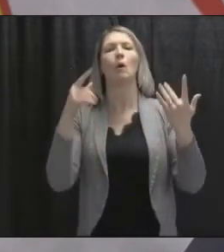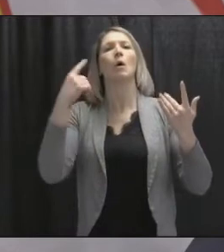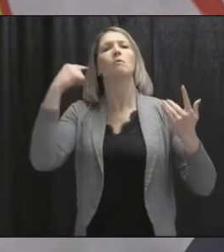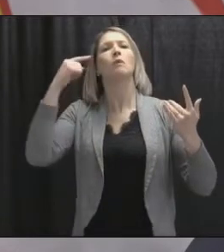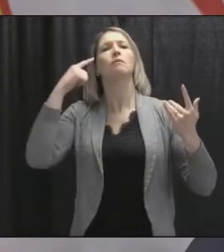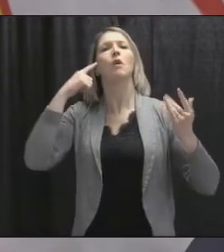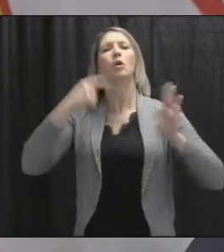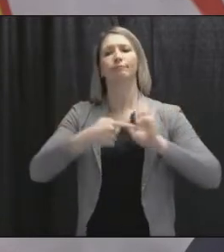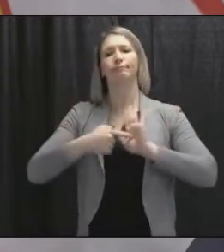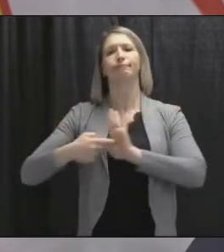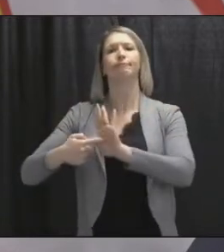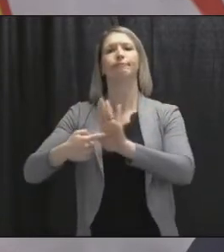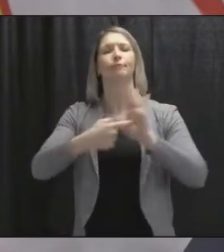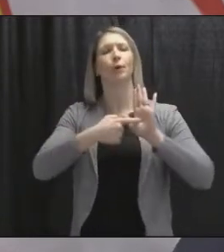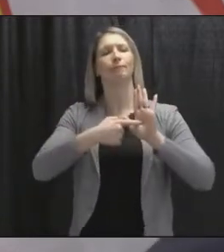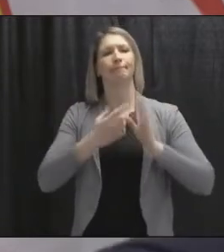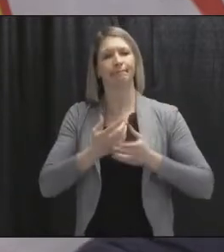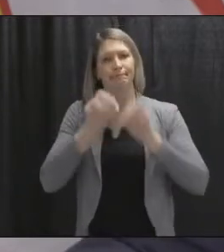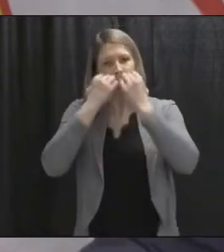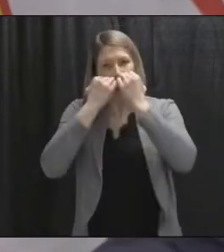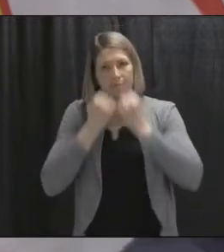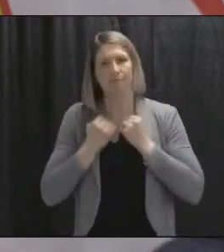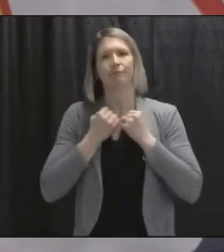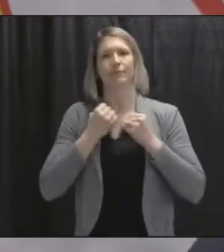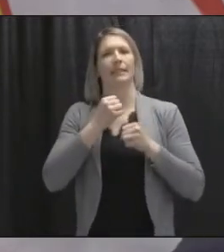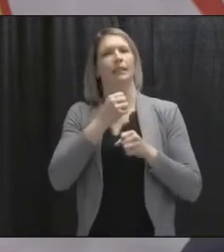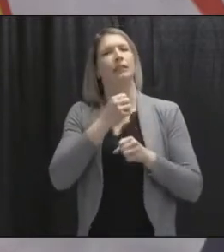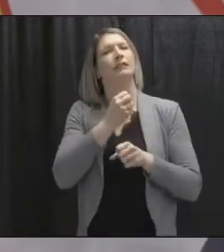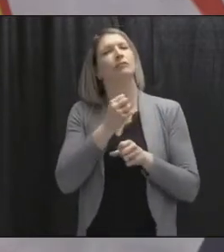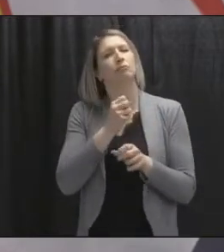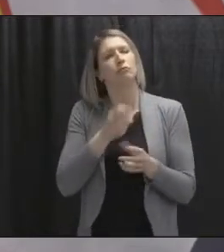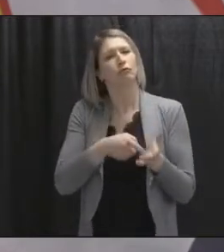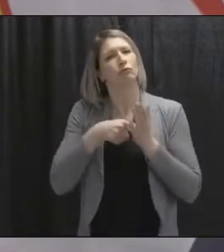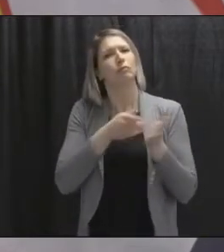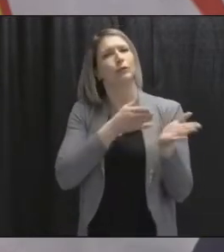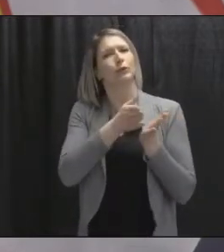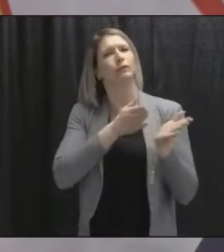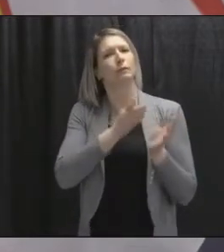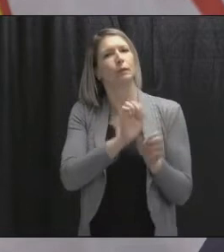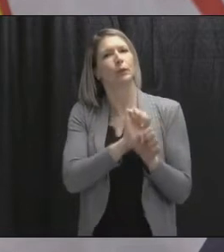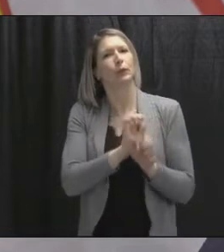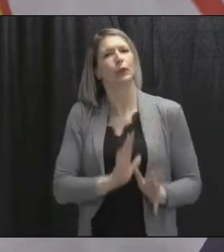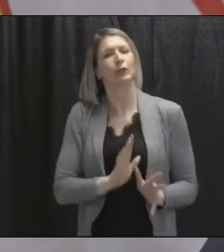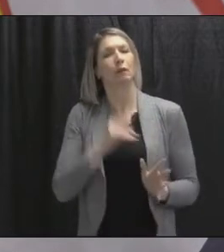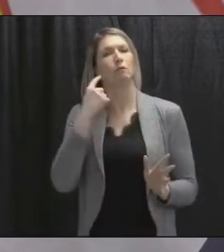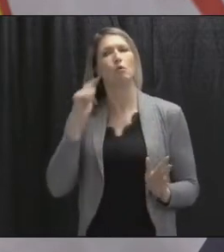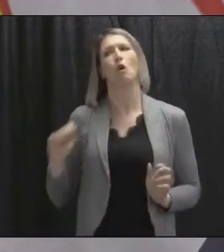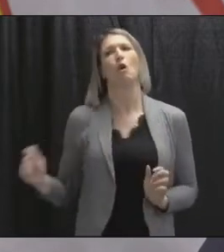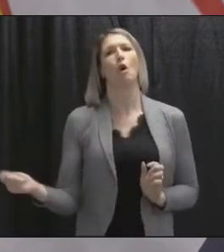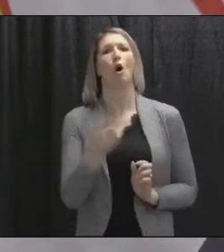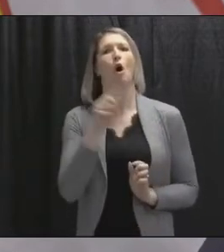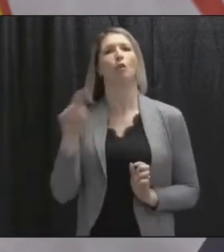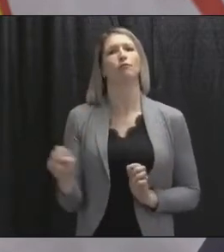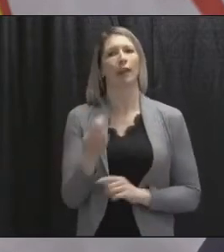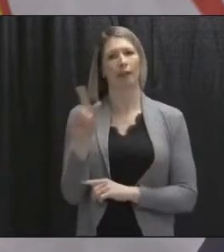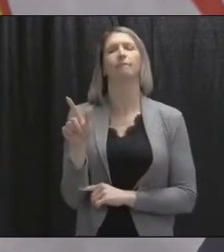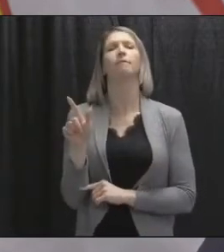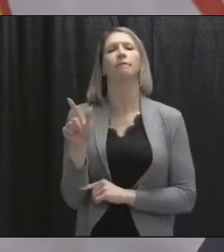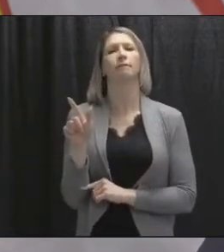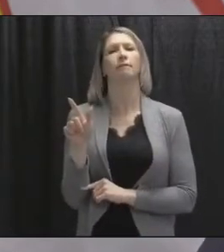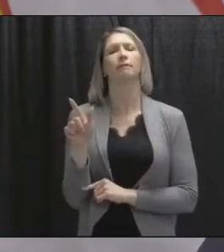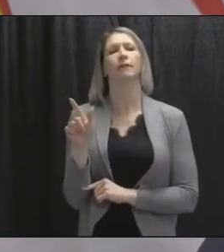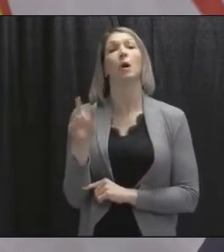they continue to provide critical services for Newfoundlanders and Labradorians. This, for us, was